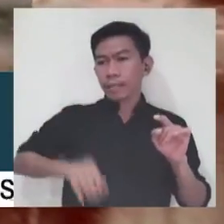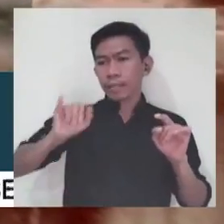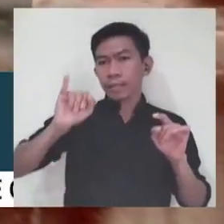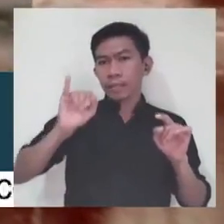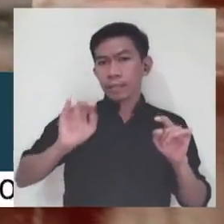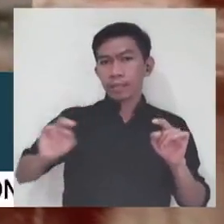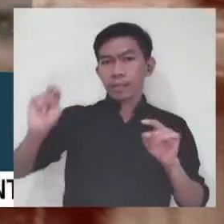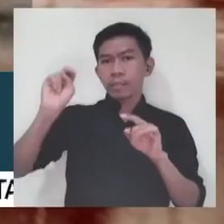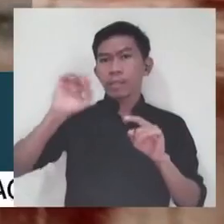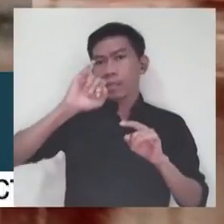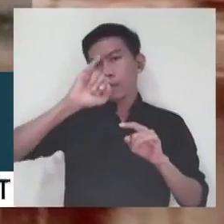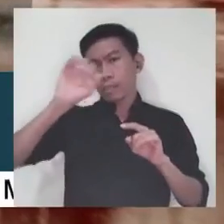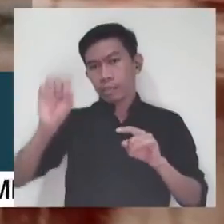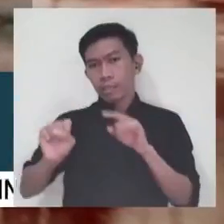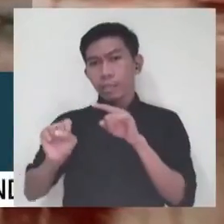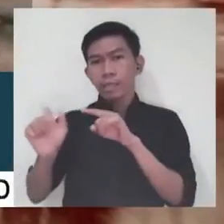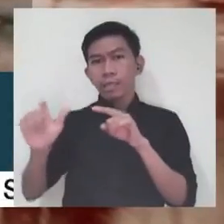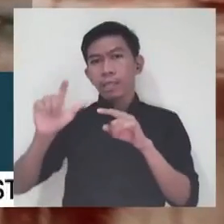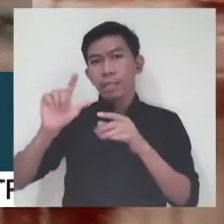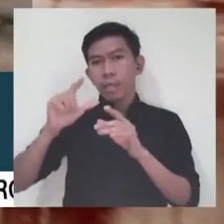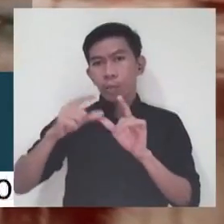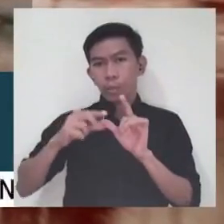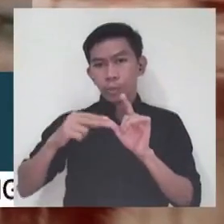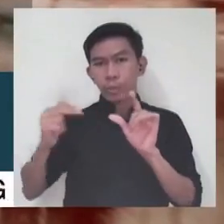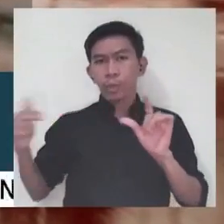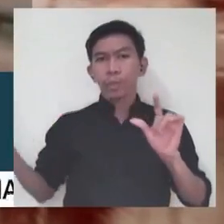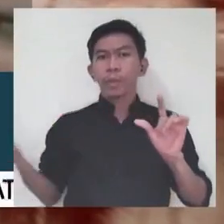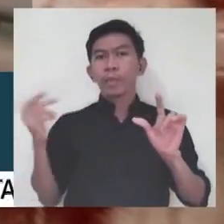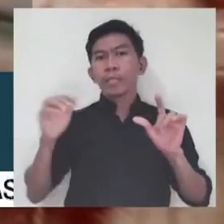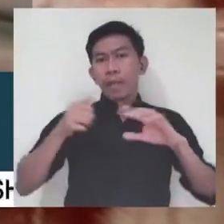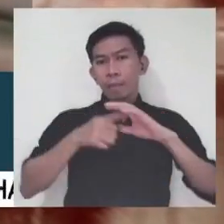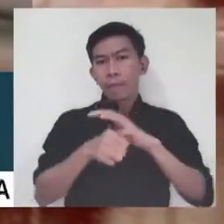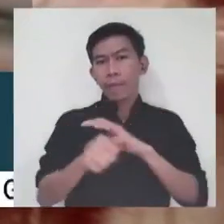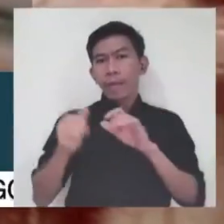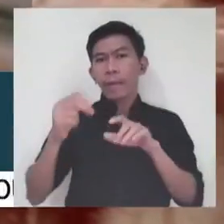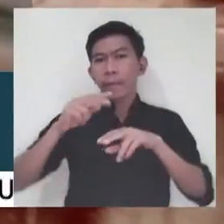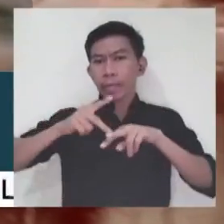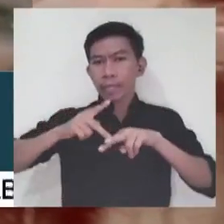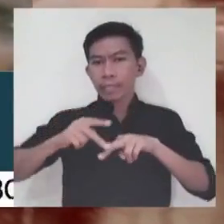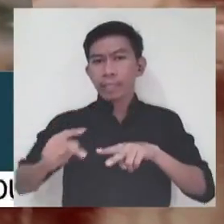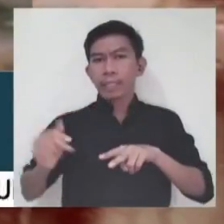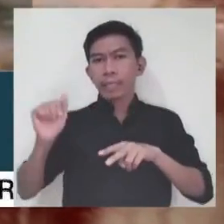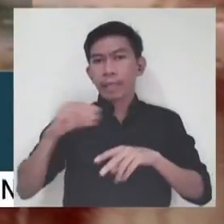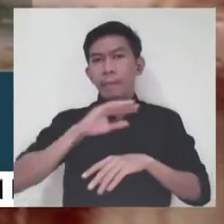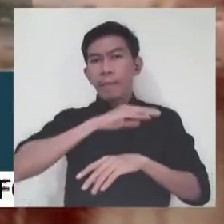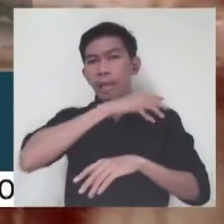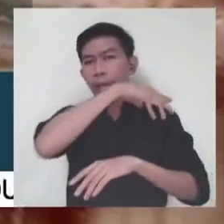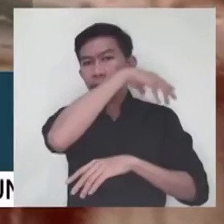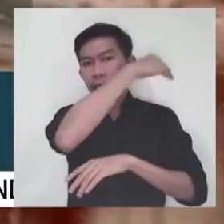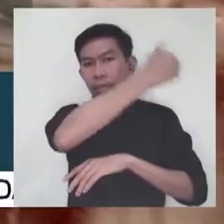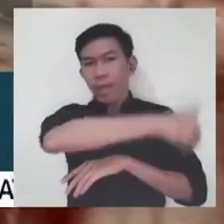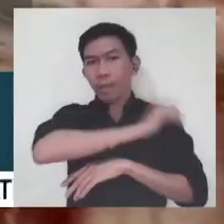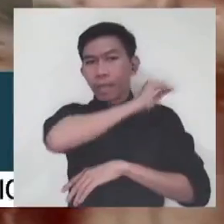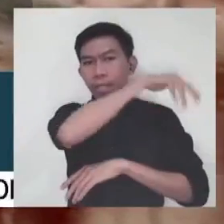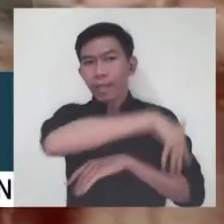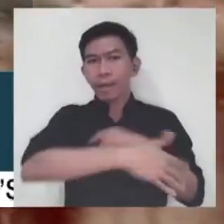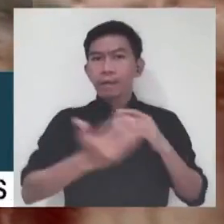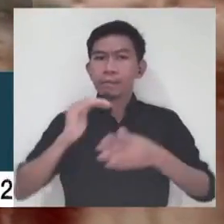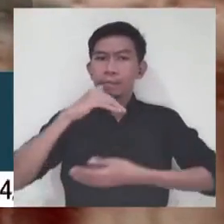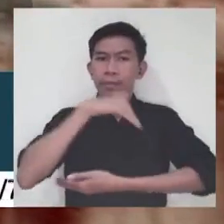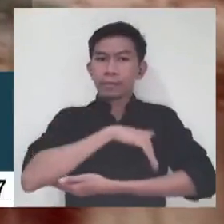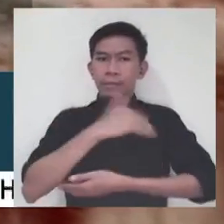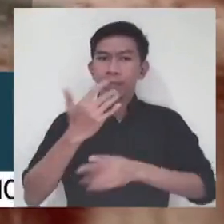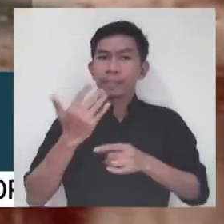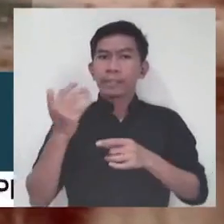Ilocos Sur, La Union, Pangasinan, Abra, Apayao, Kalinga, Mountain Province, Ifugao, Benguet, Isabela, Nueva